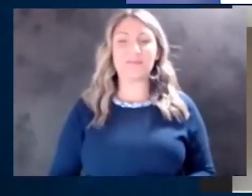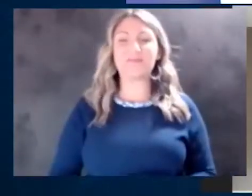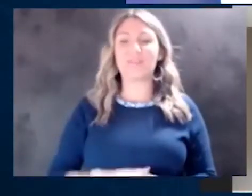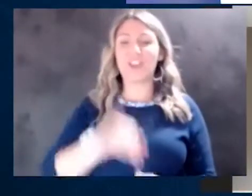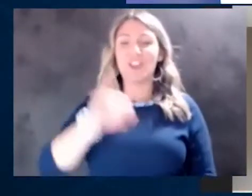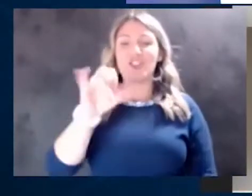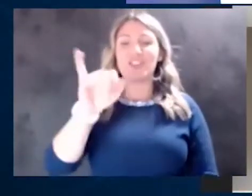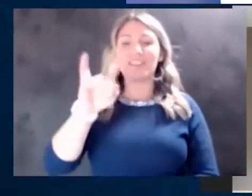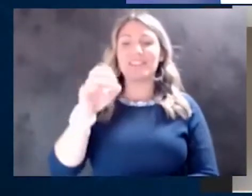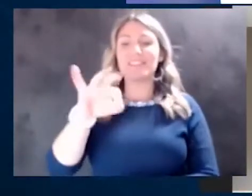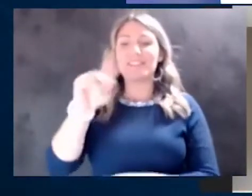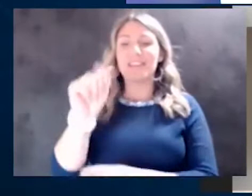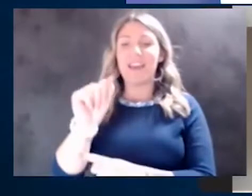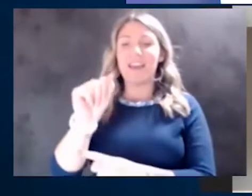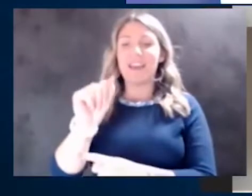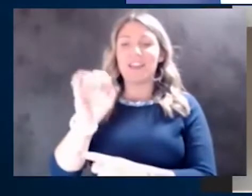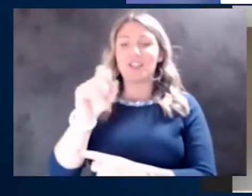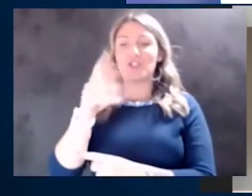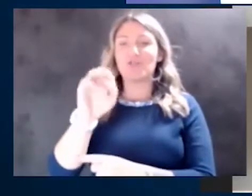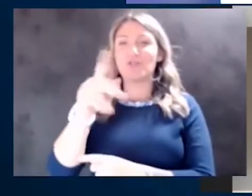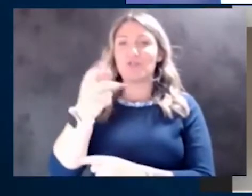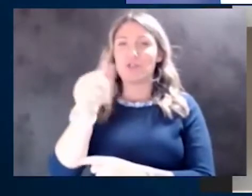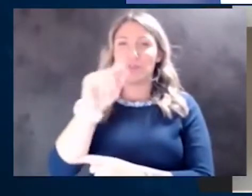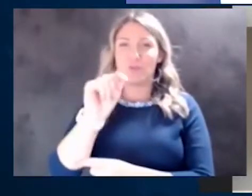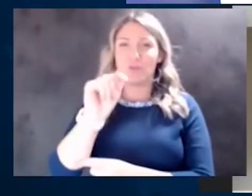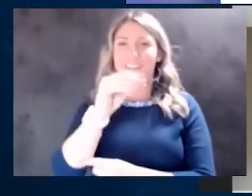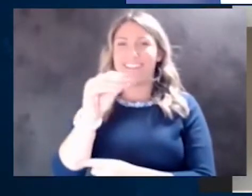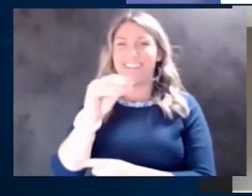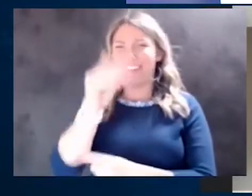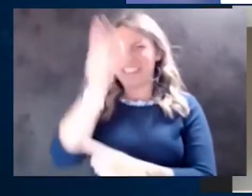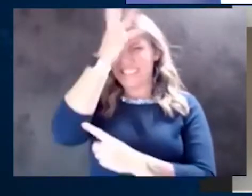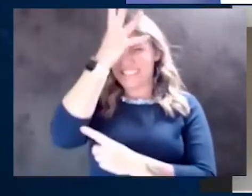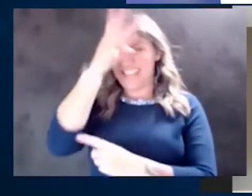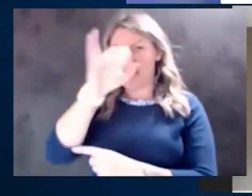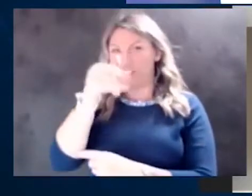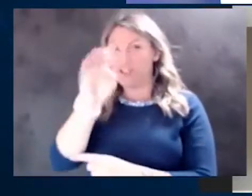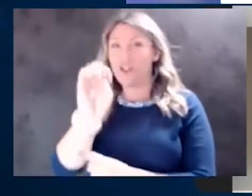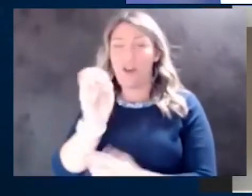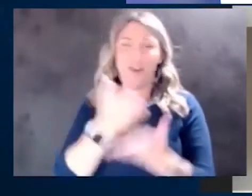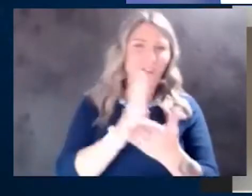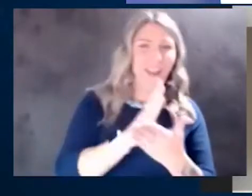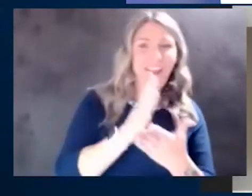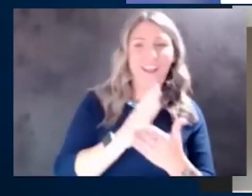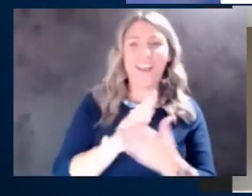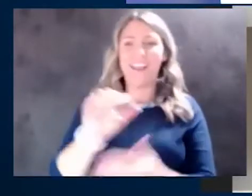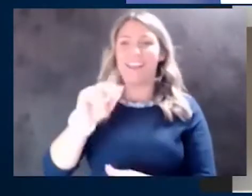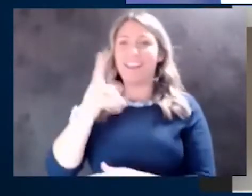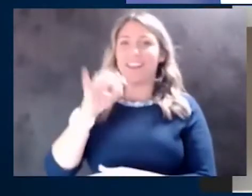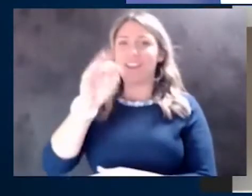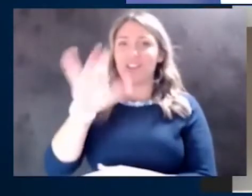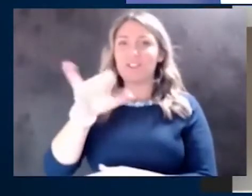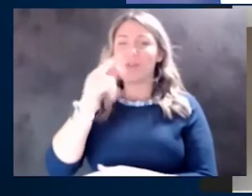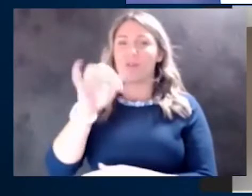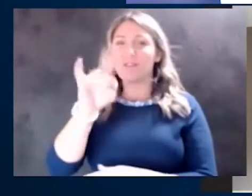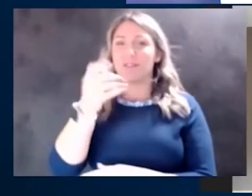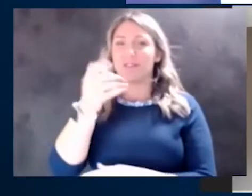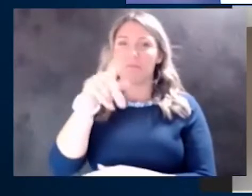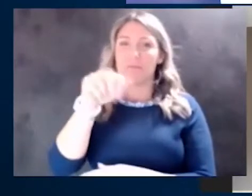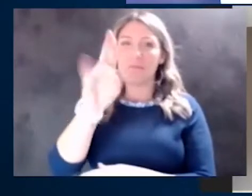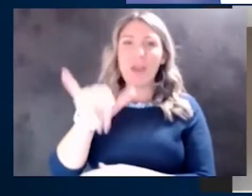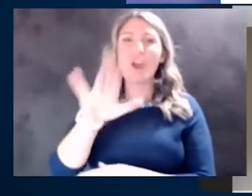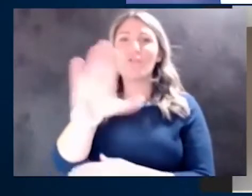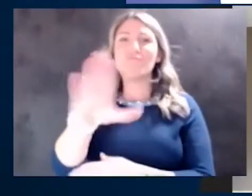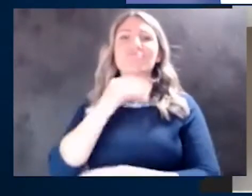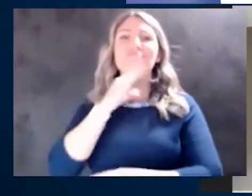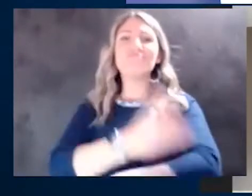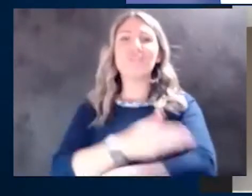his dad, Joe. Josiah, did I say that right? All right. Ashlyn Goldsberry, daughter of Vanessa, right?